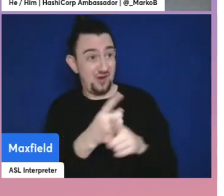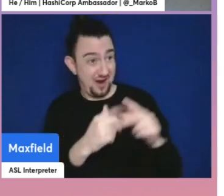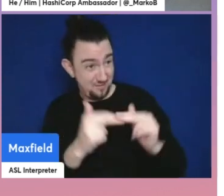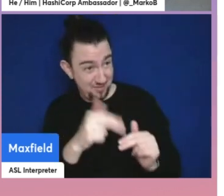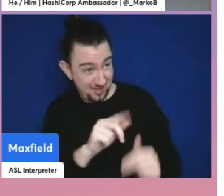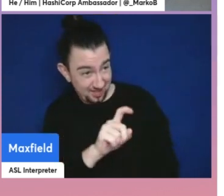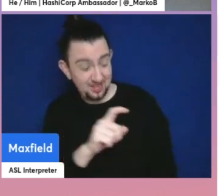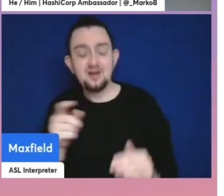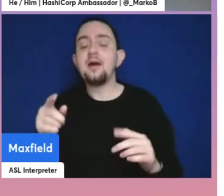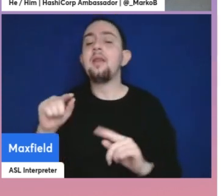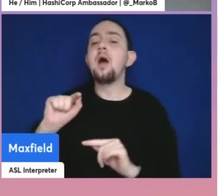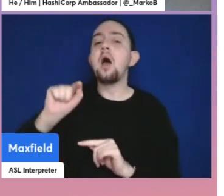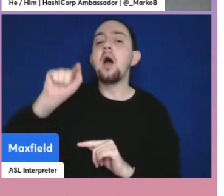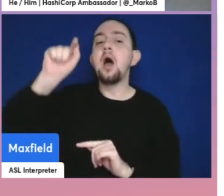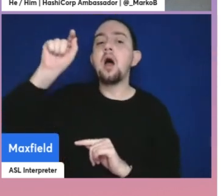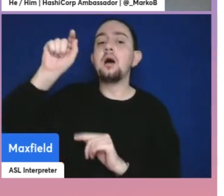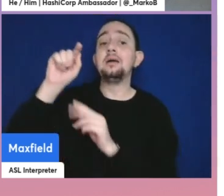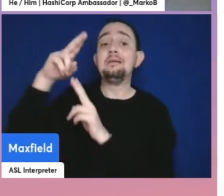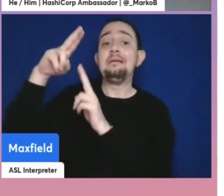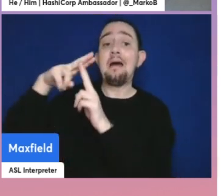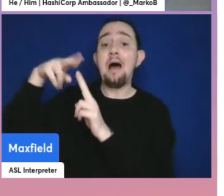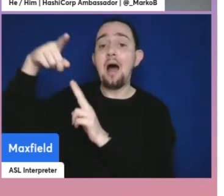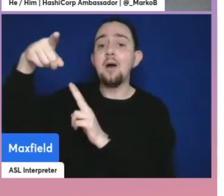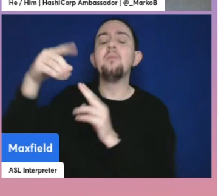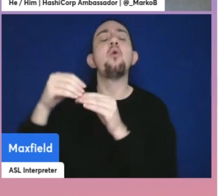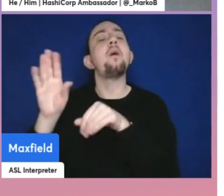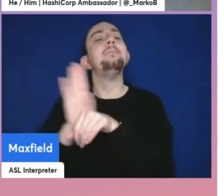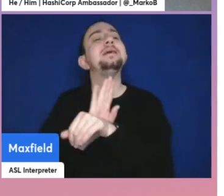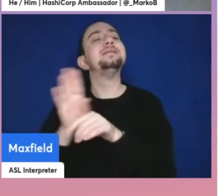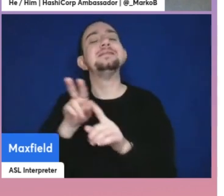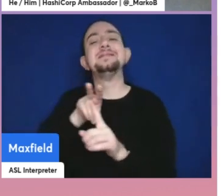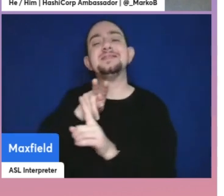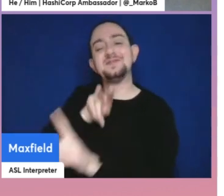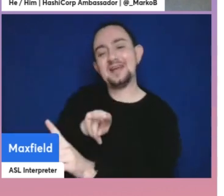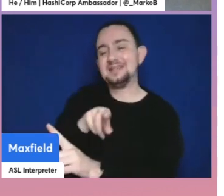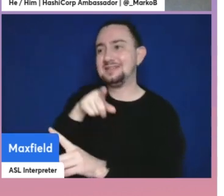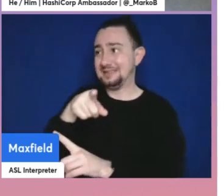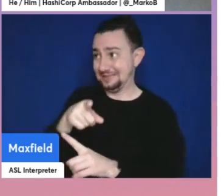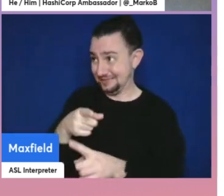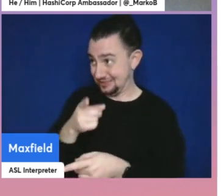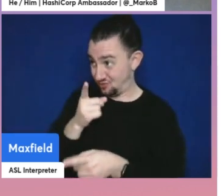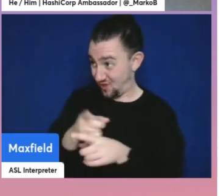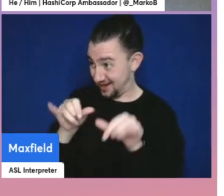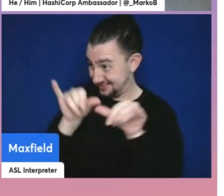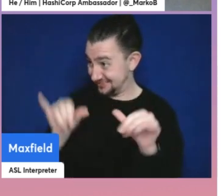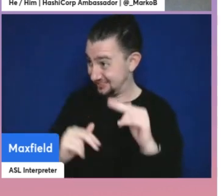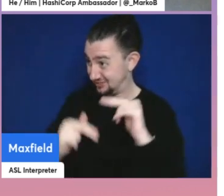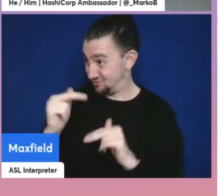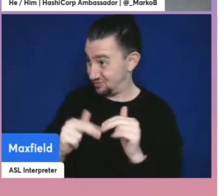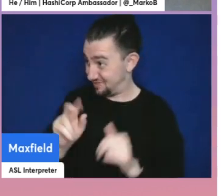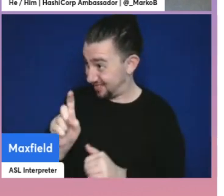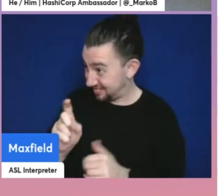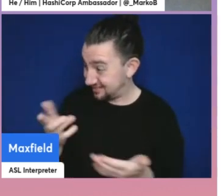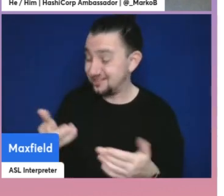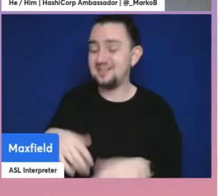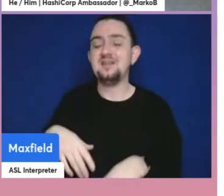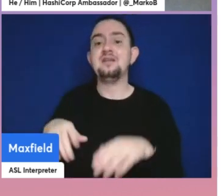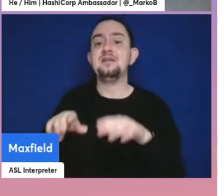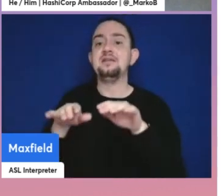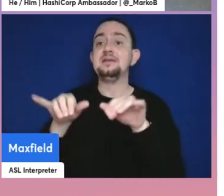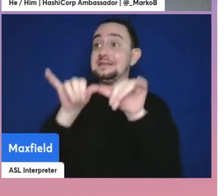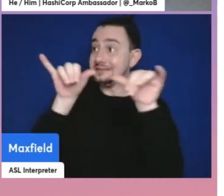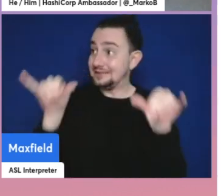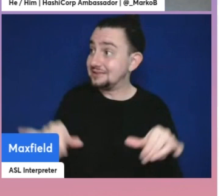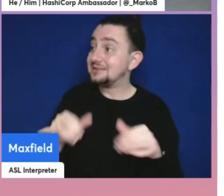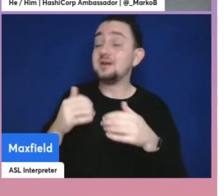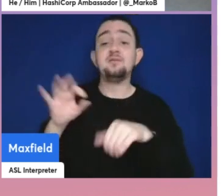And the question that we're trying to answer is, are we building the right system? So is the system doing the things that it